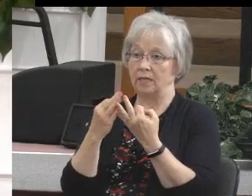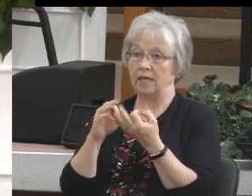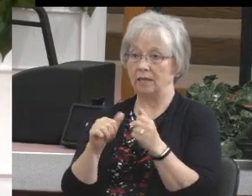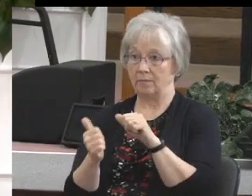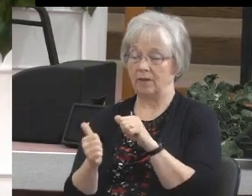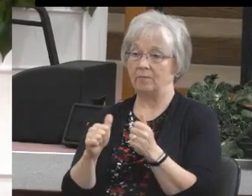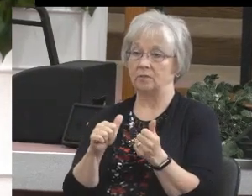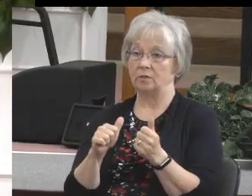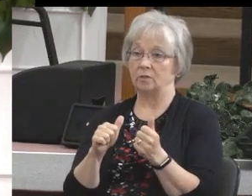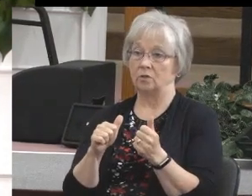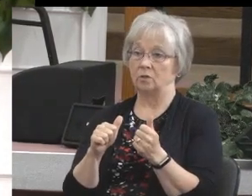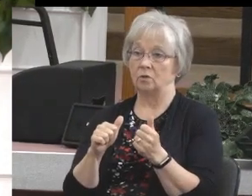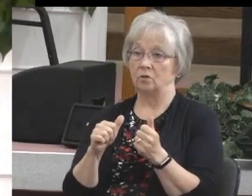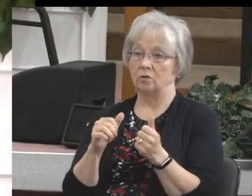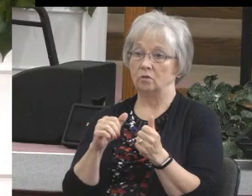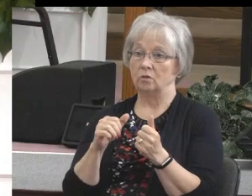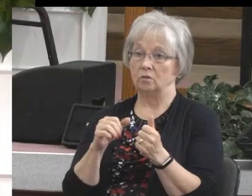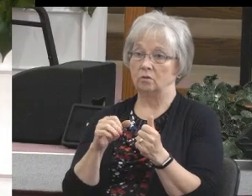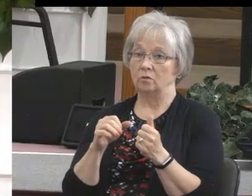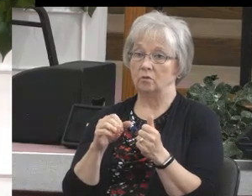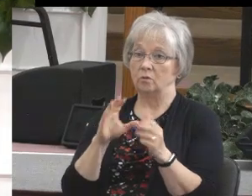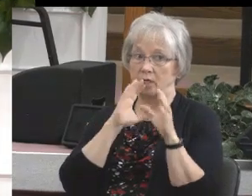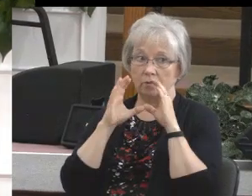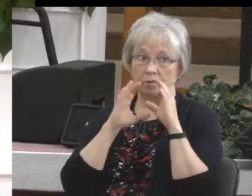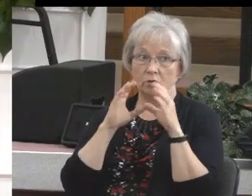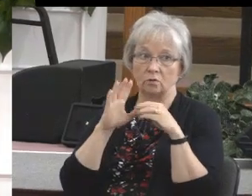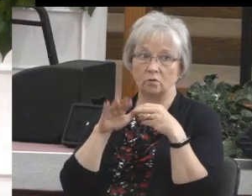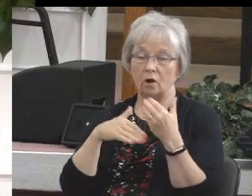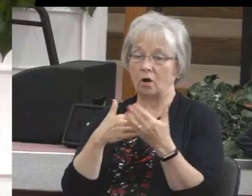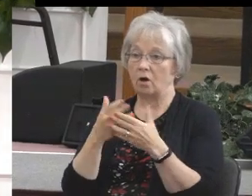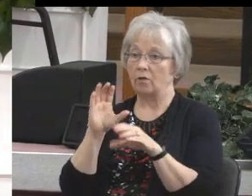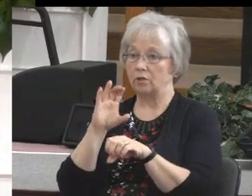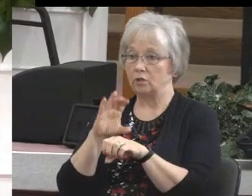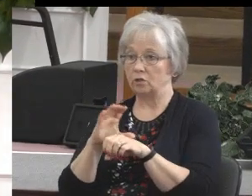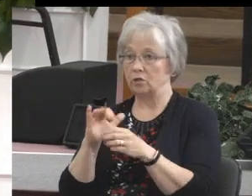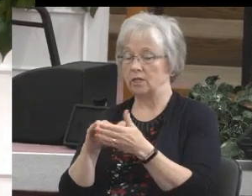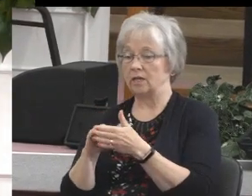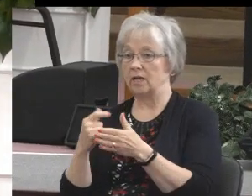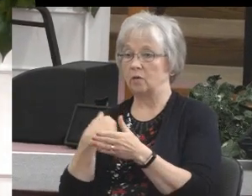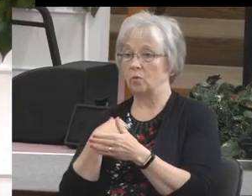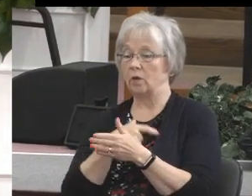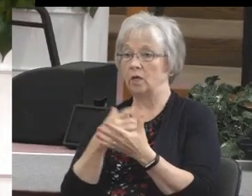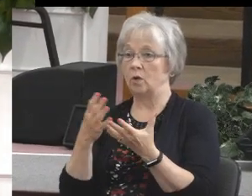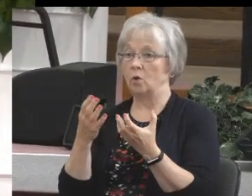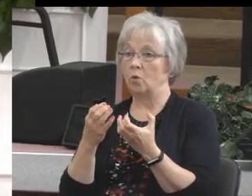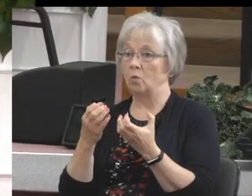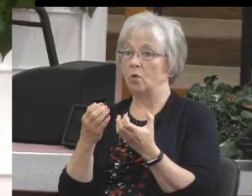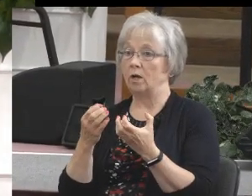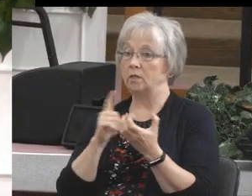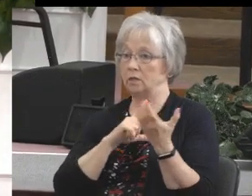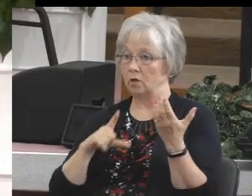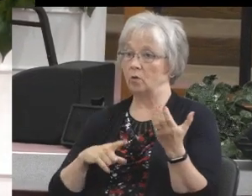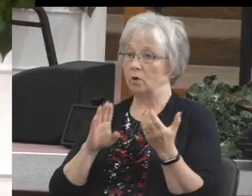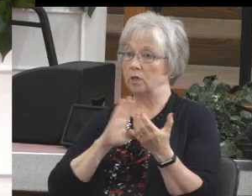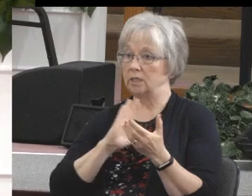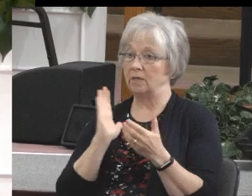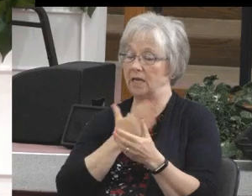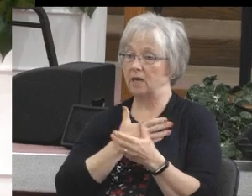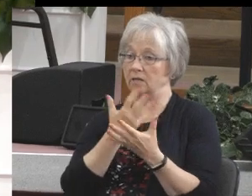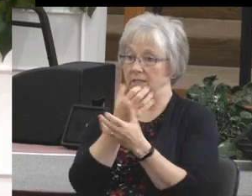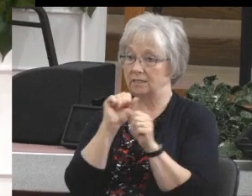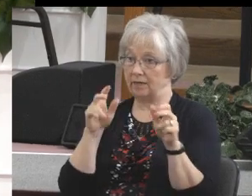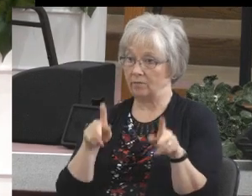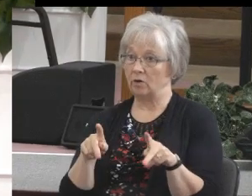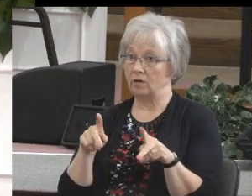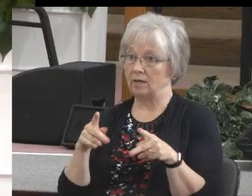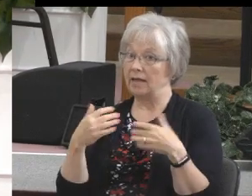We communicate to the whole church that we have asked Jesus to be our Lord and Savior. Have you done that? If not,